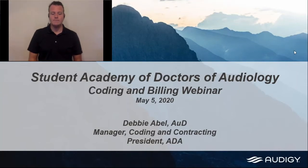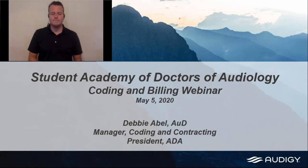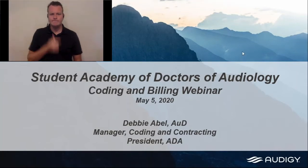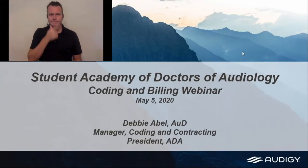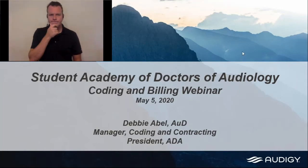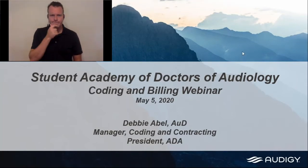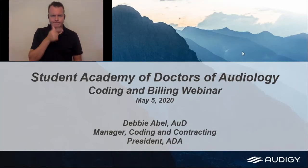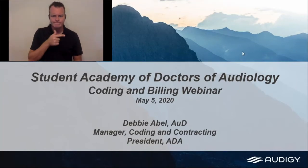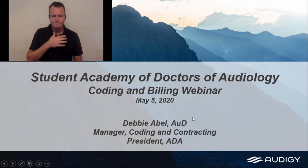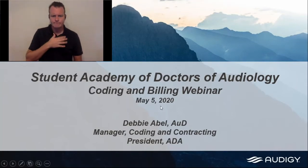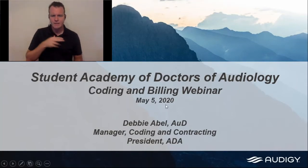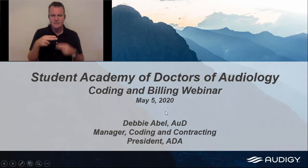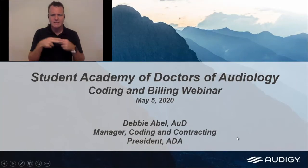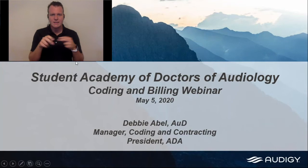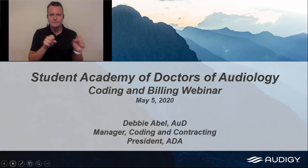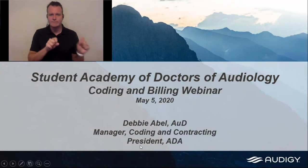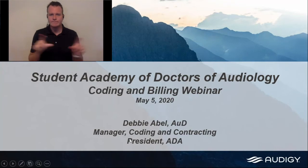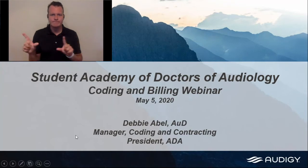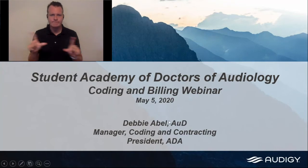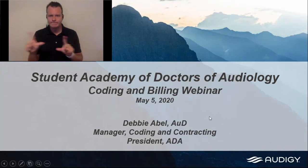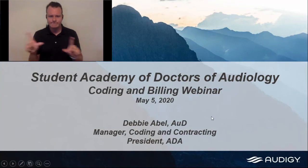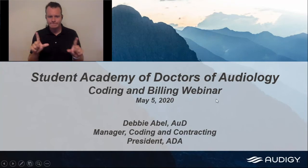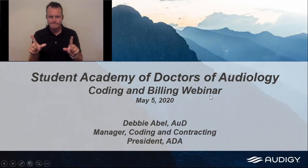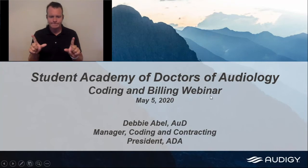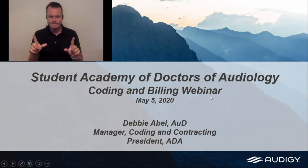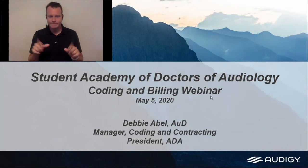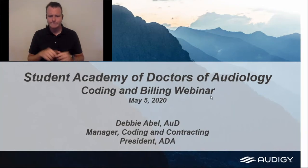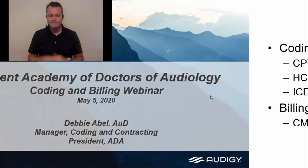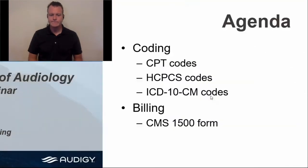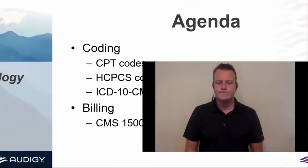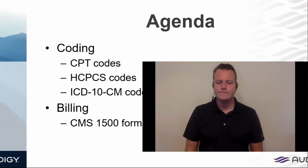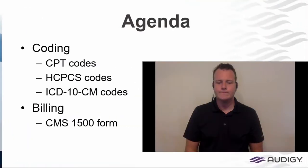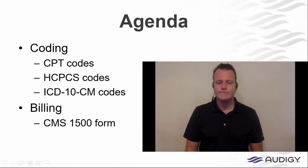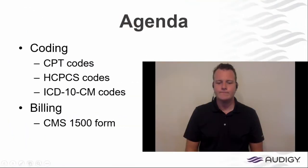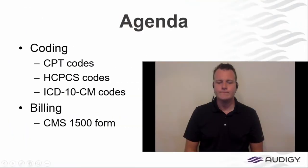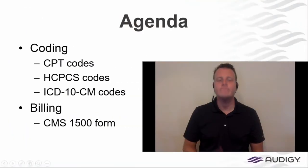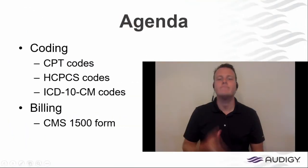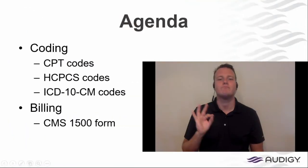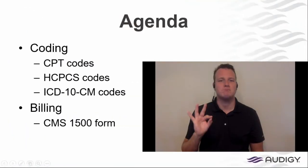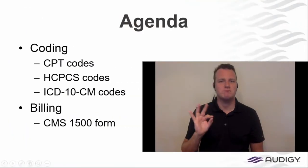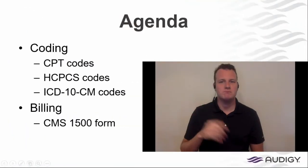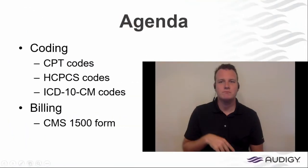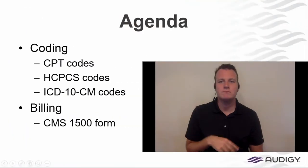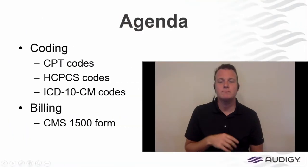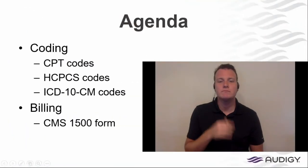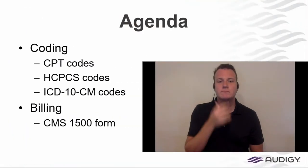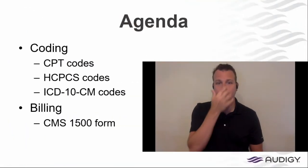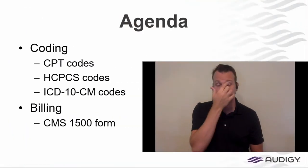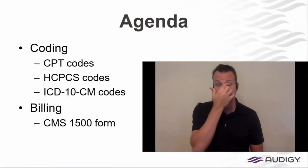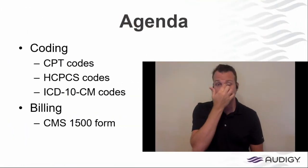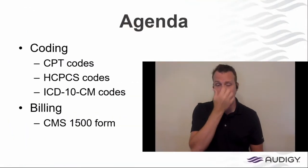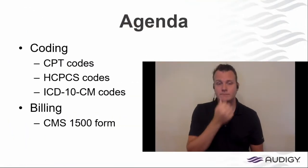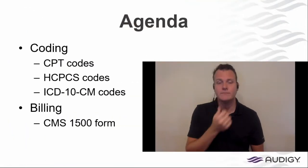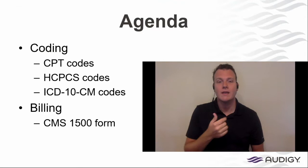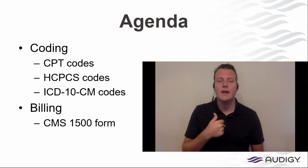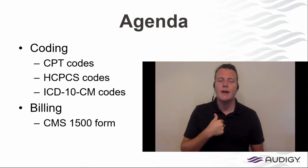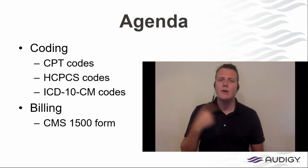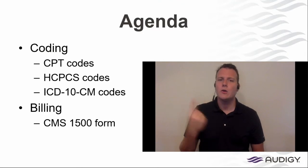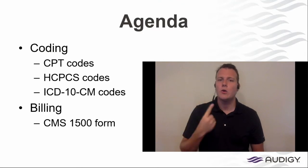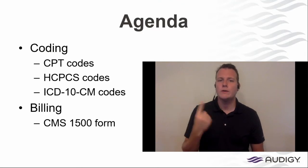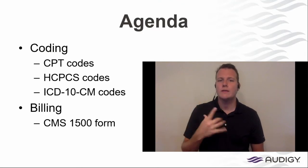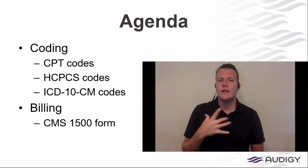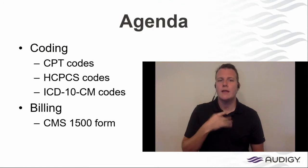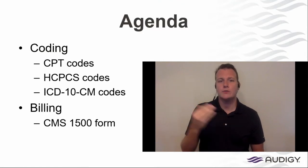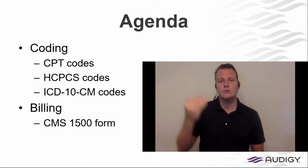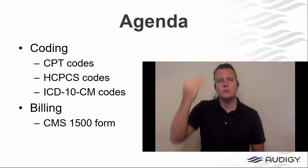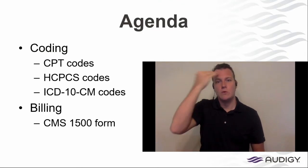I don't know that my slides want to advance. There they go. Okay. I always like to know what I'm in